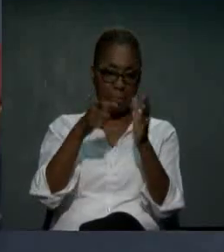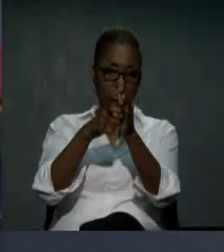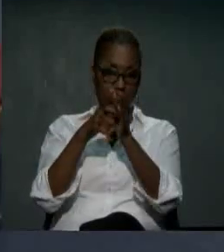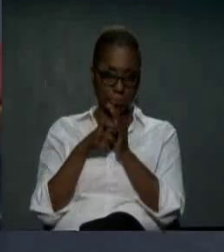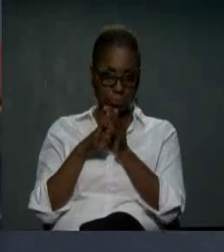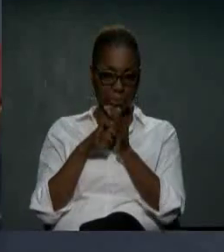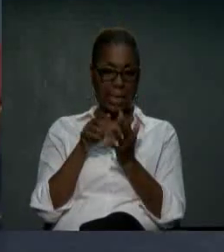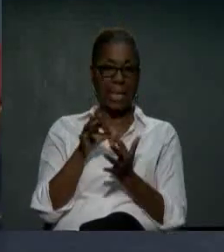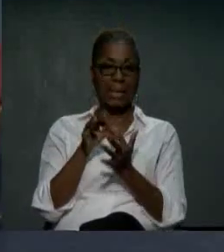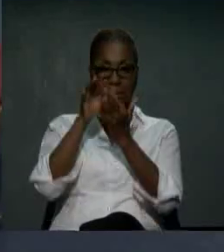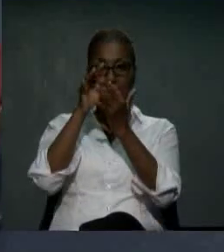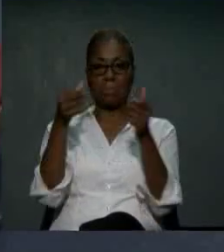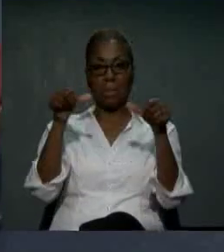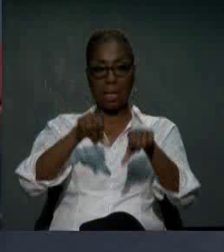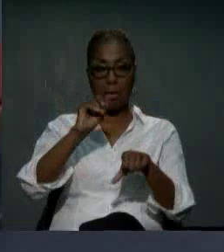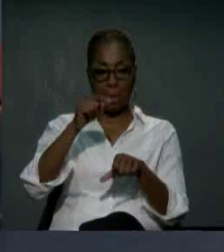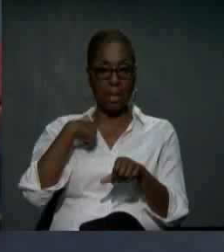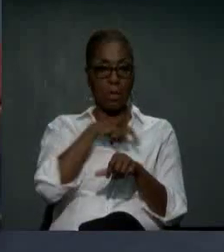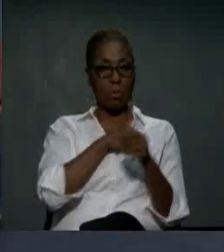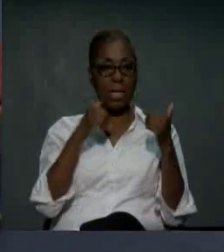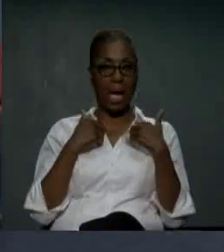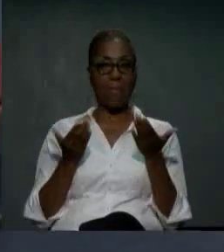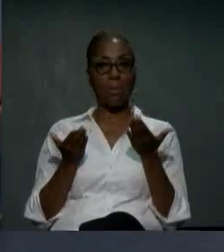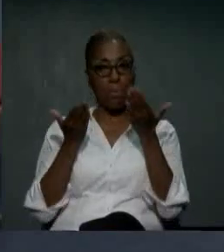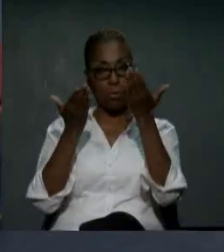Okay. We have a motion to approve the application